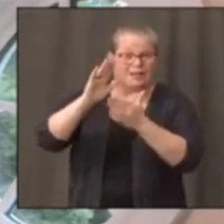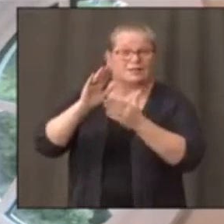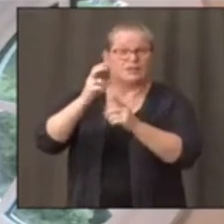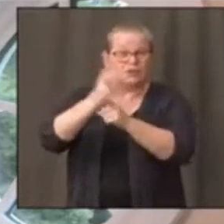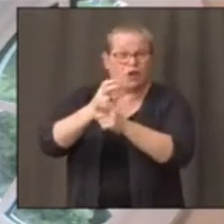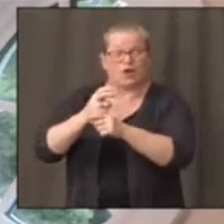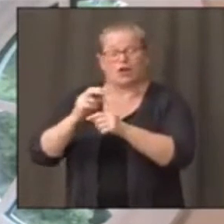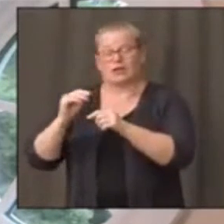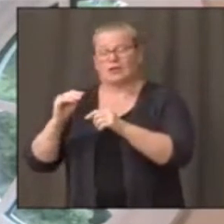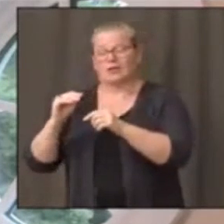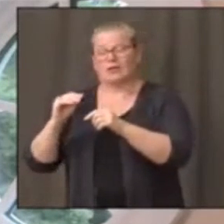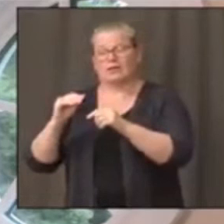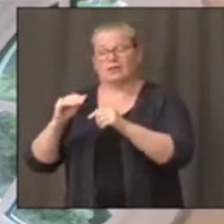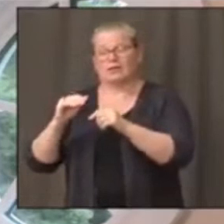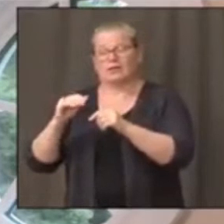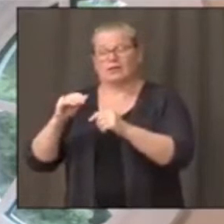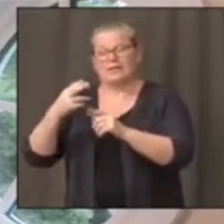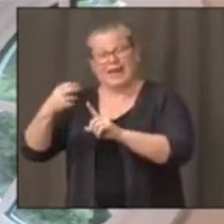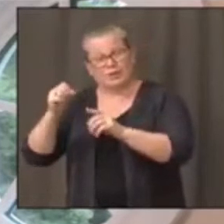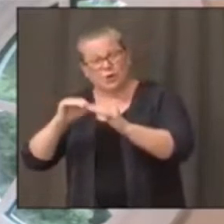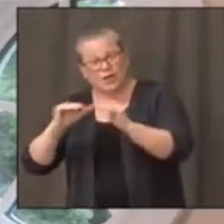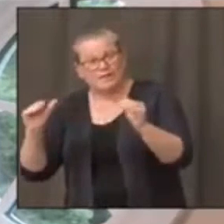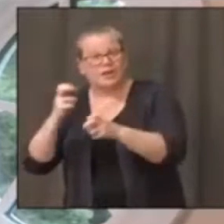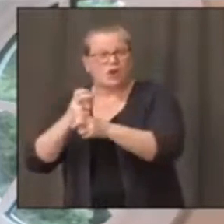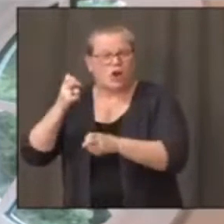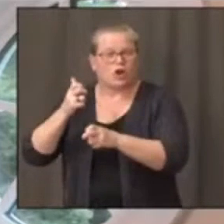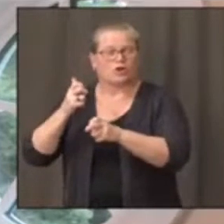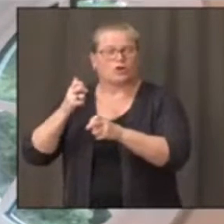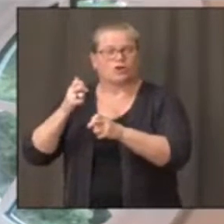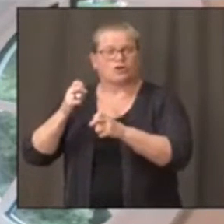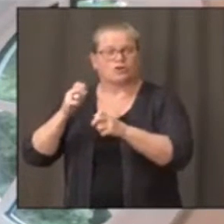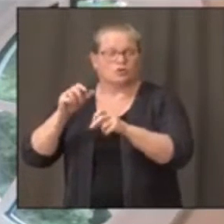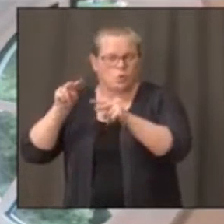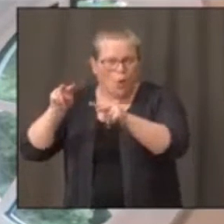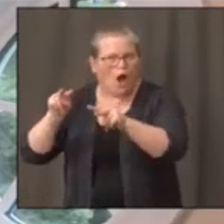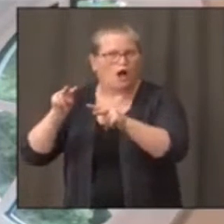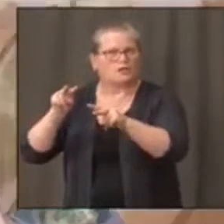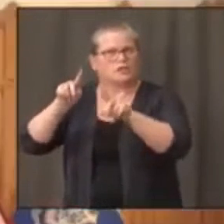place some kinds of measures. Other levels, not so much.